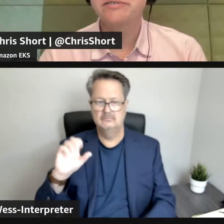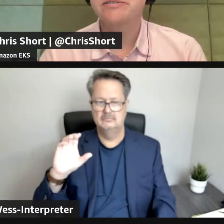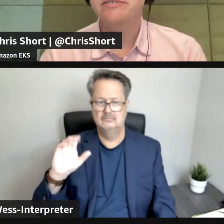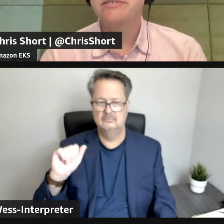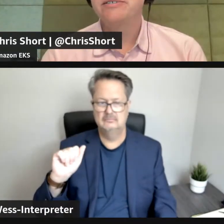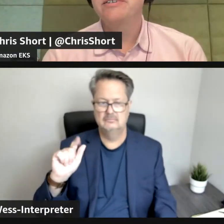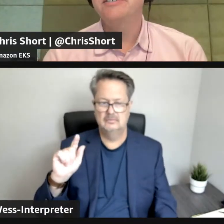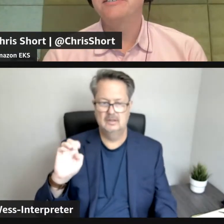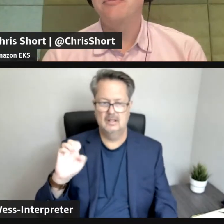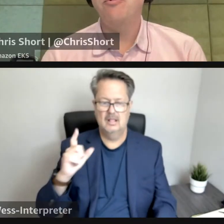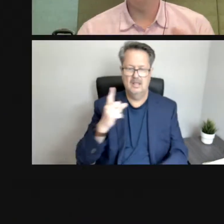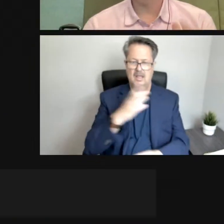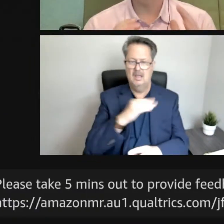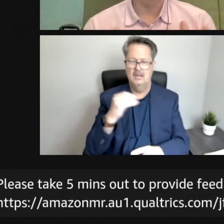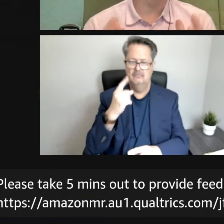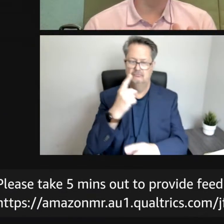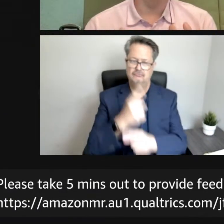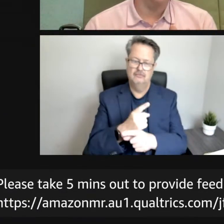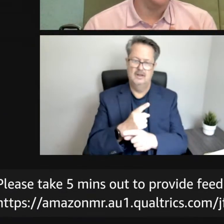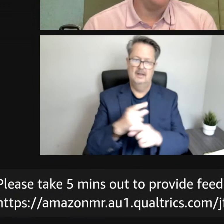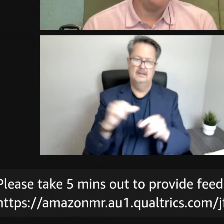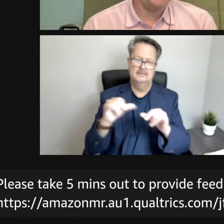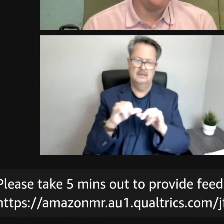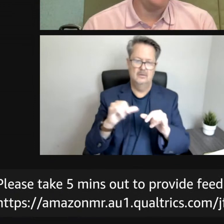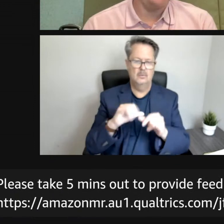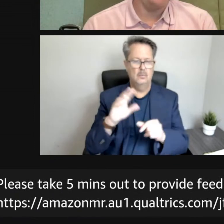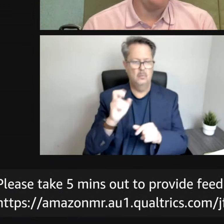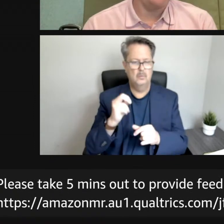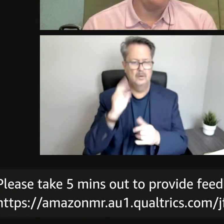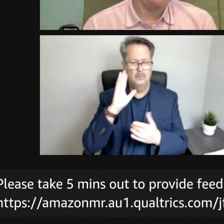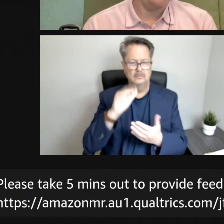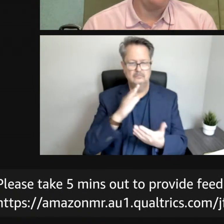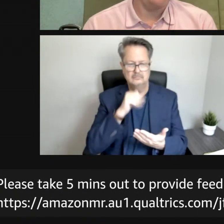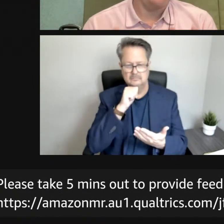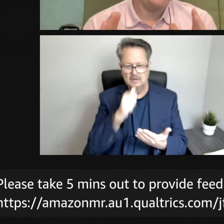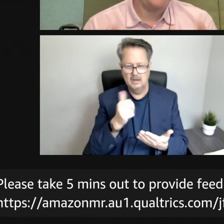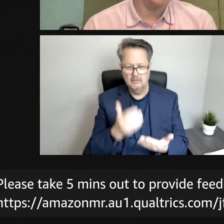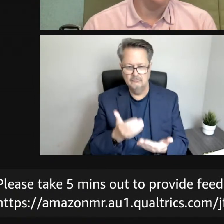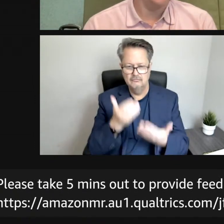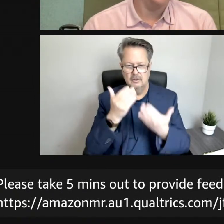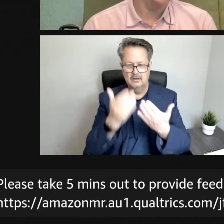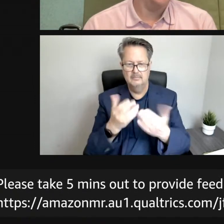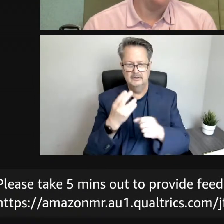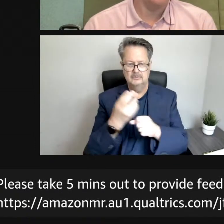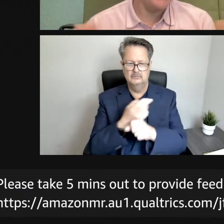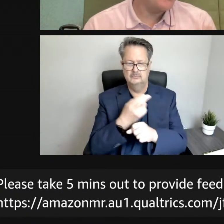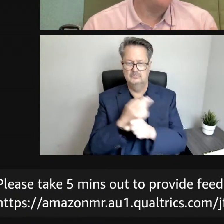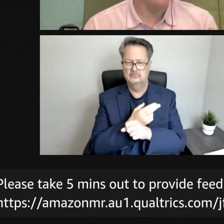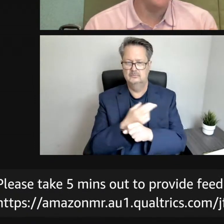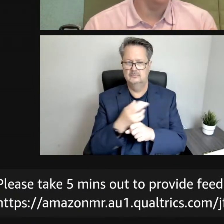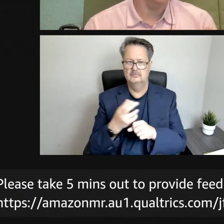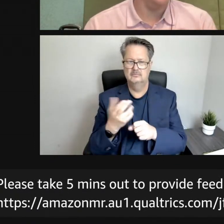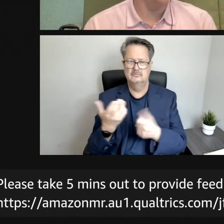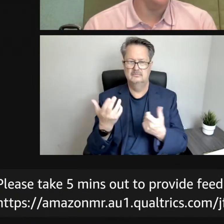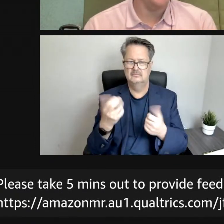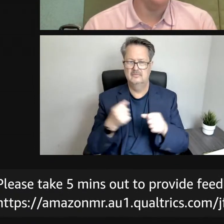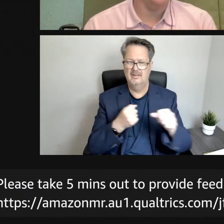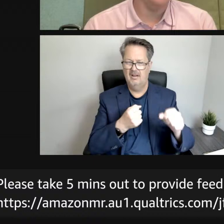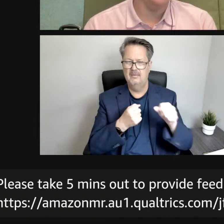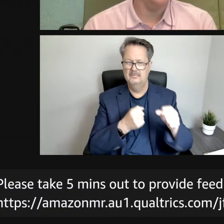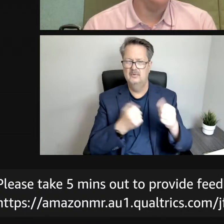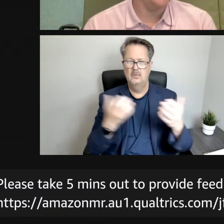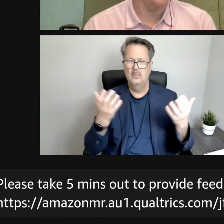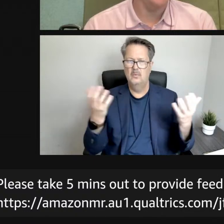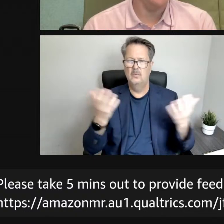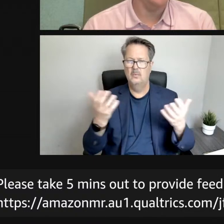clusters. When wouldn't you recommend folks use Carpenter? I mean, what are the use cases